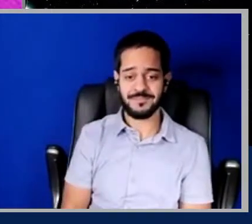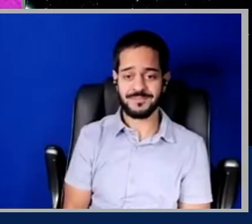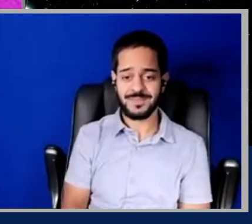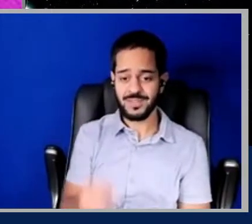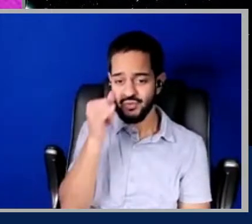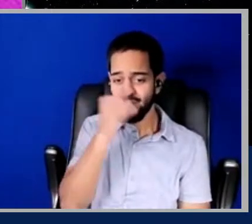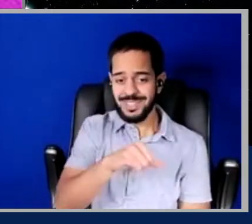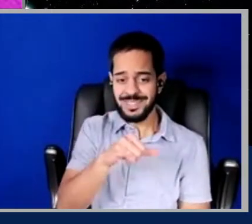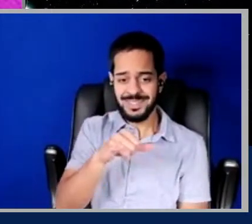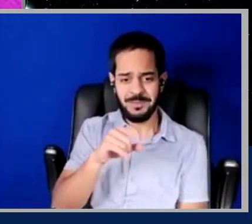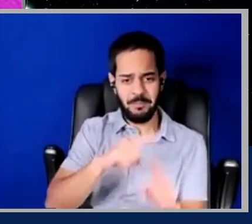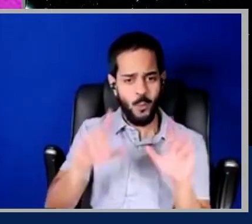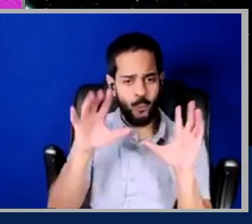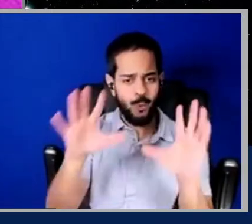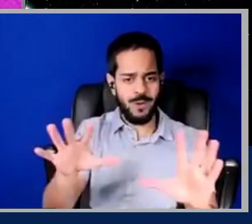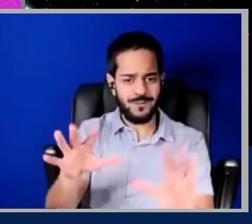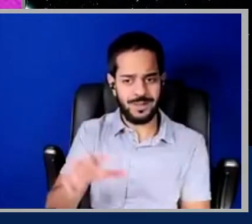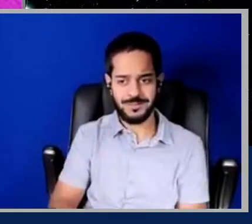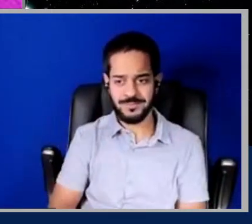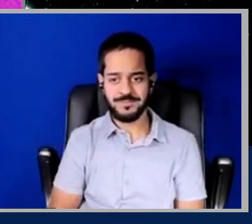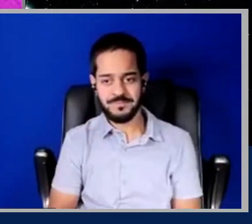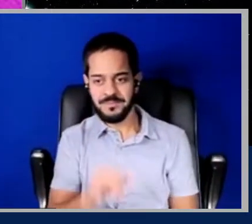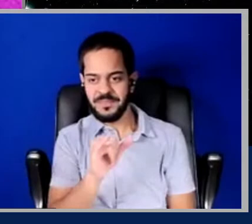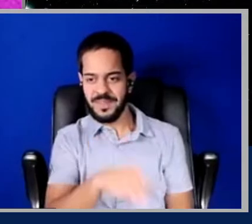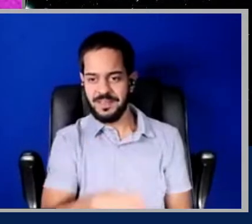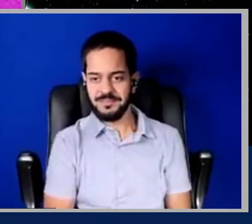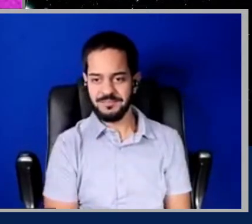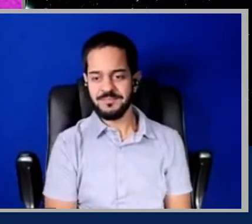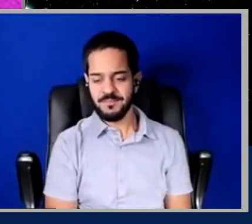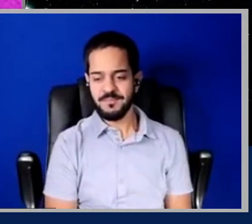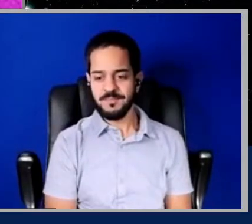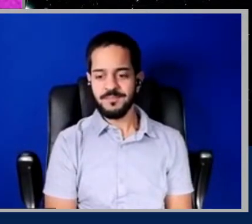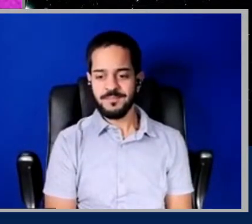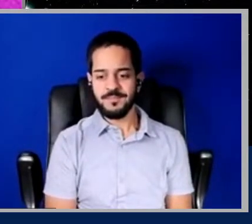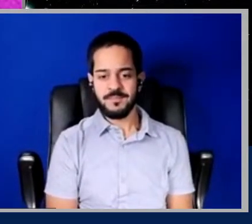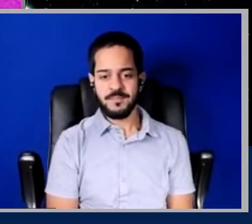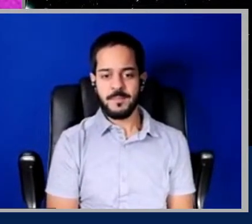ridiculously wonderful. Yeah, that's happening in space right now.